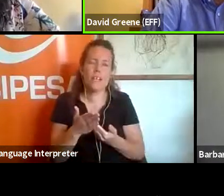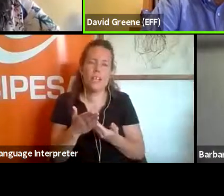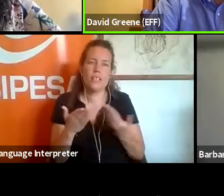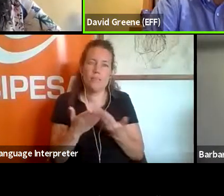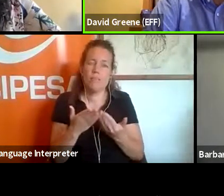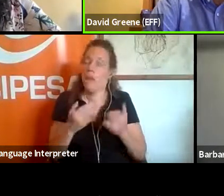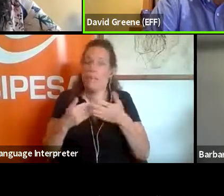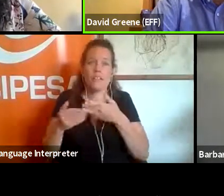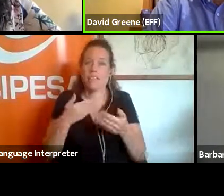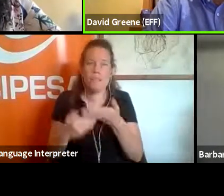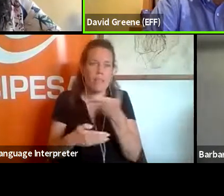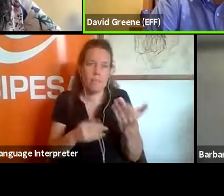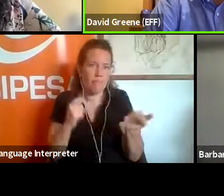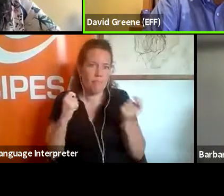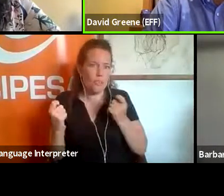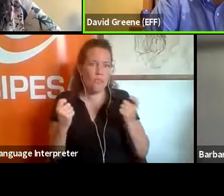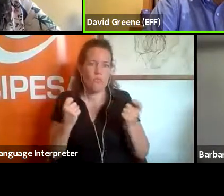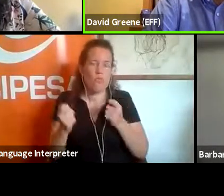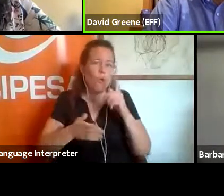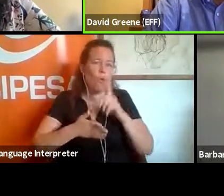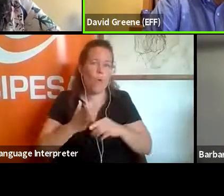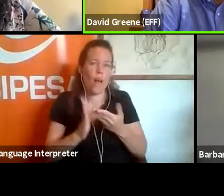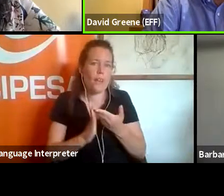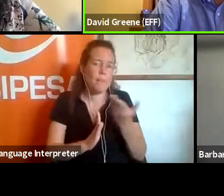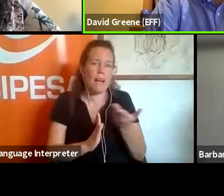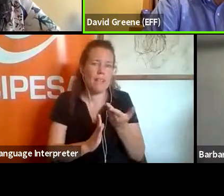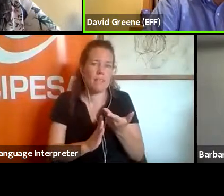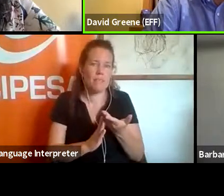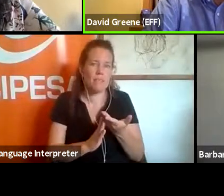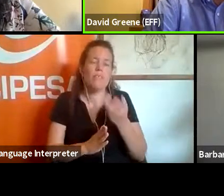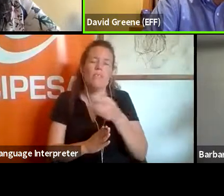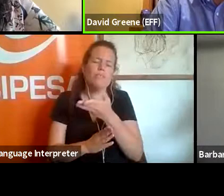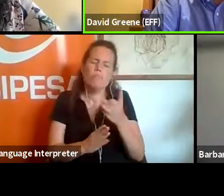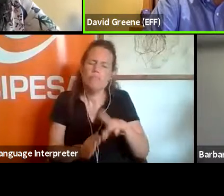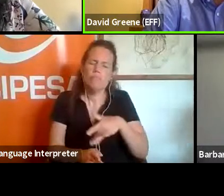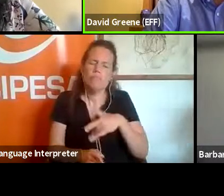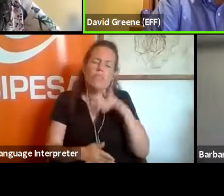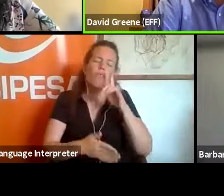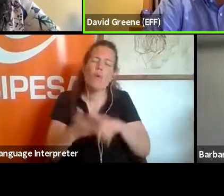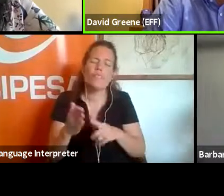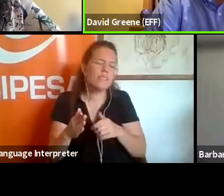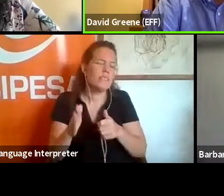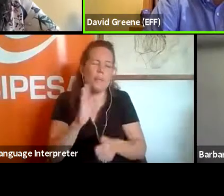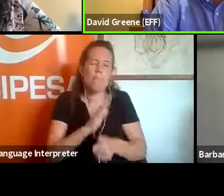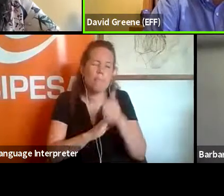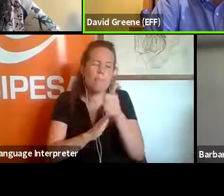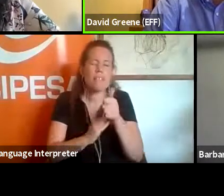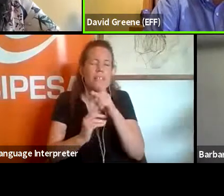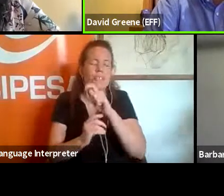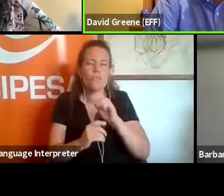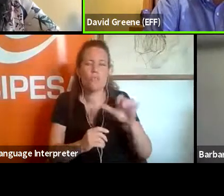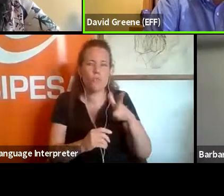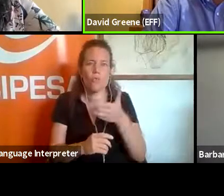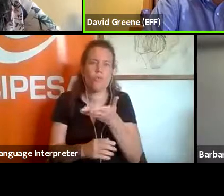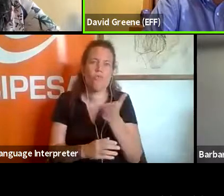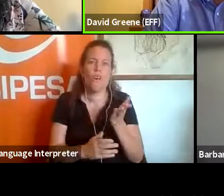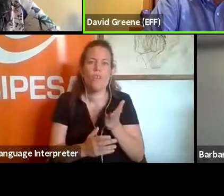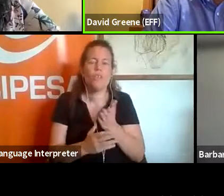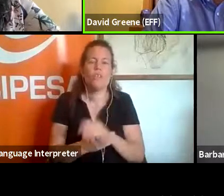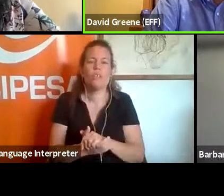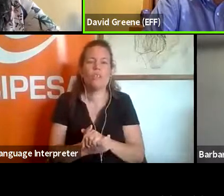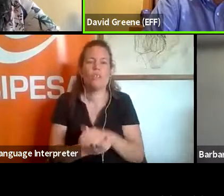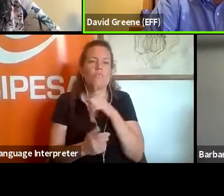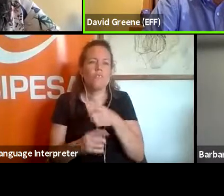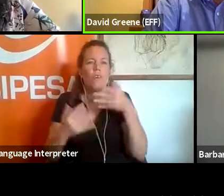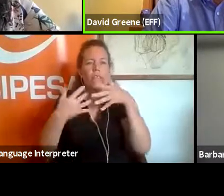role is, what would be most useful? What would be the most useful tool for you in implementing